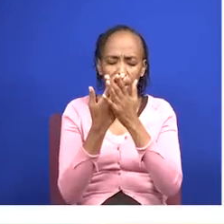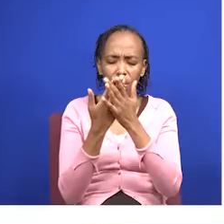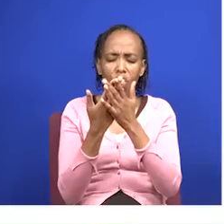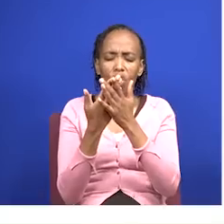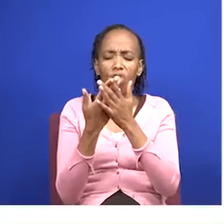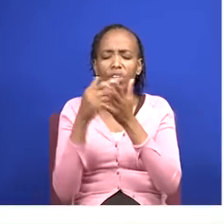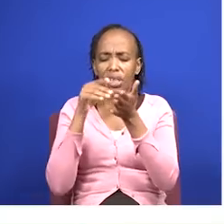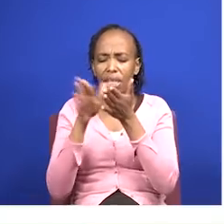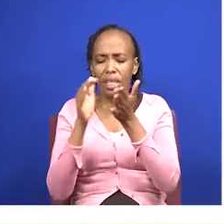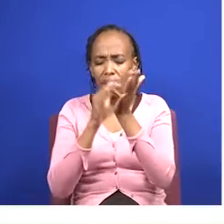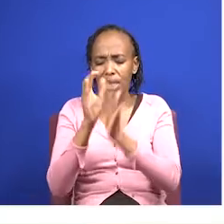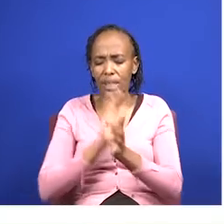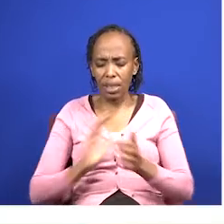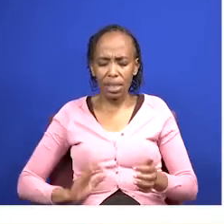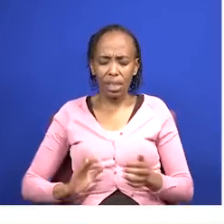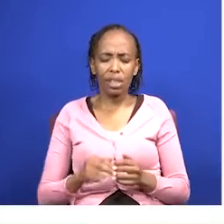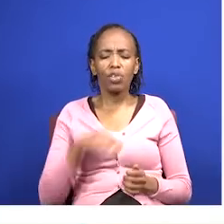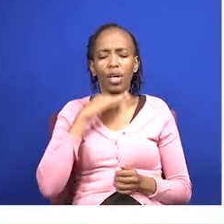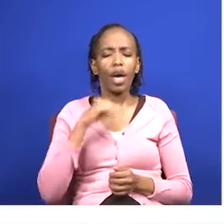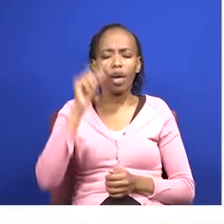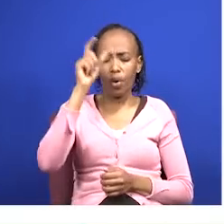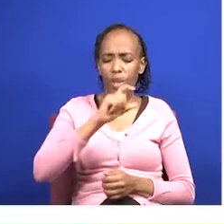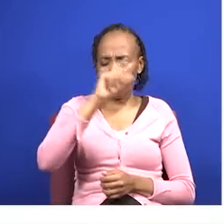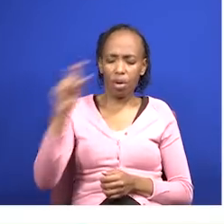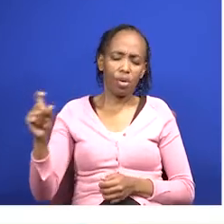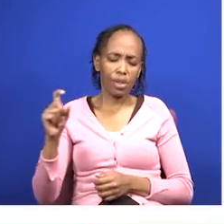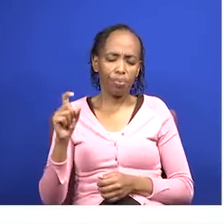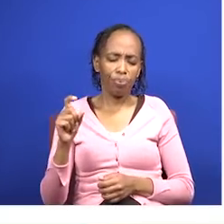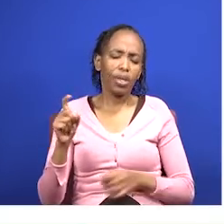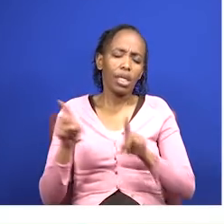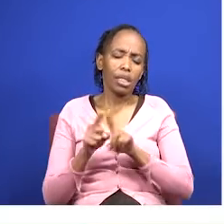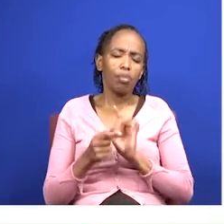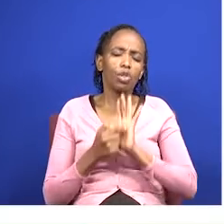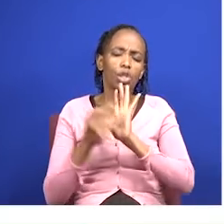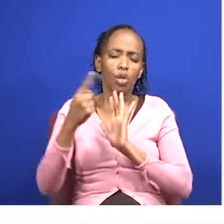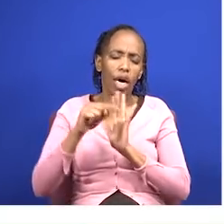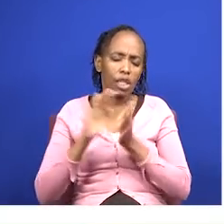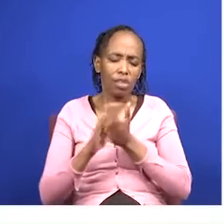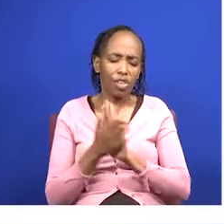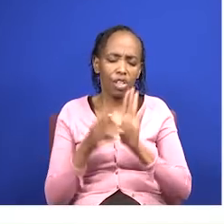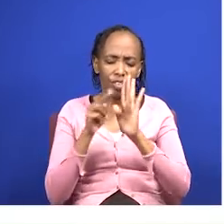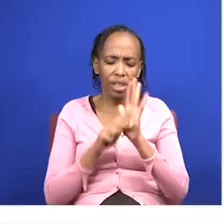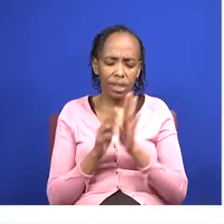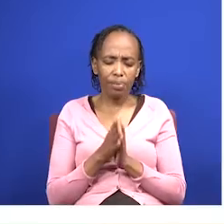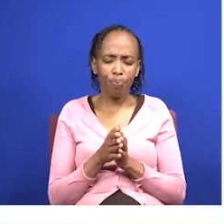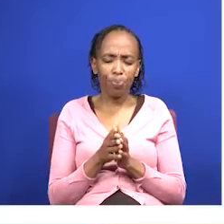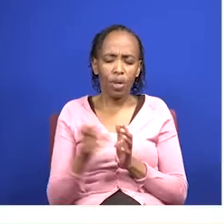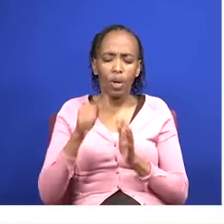you for sending Jesus Christ to die on the cross and to show us